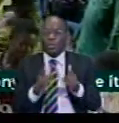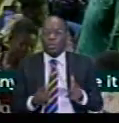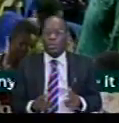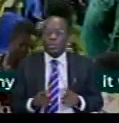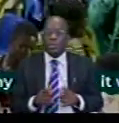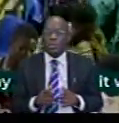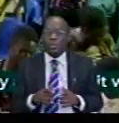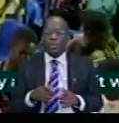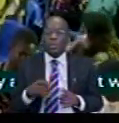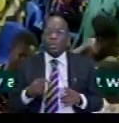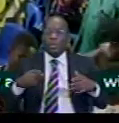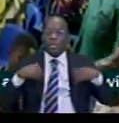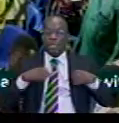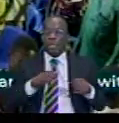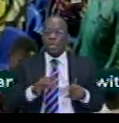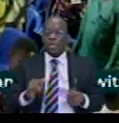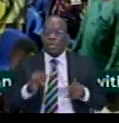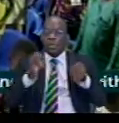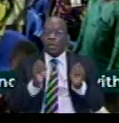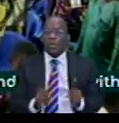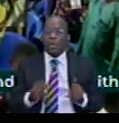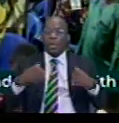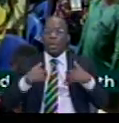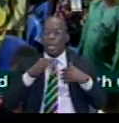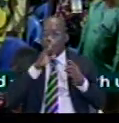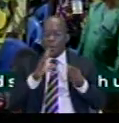The healing power has been released in the camp.